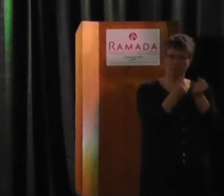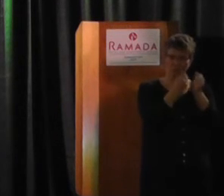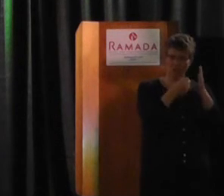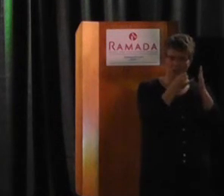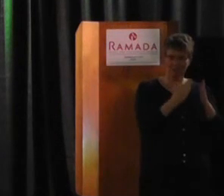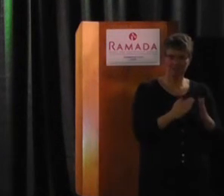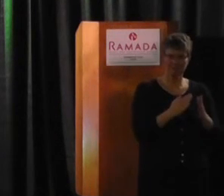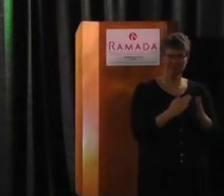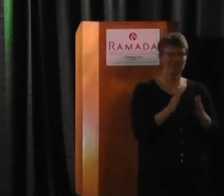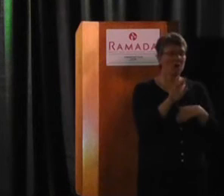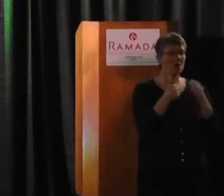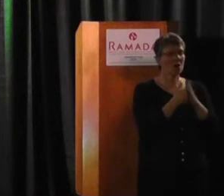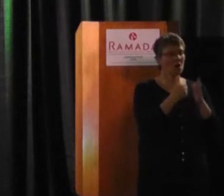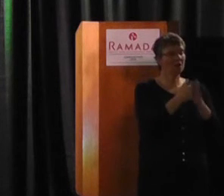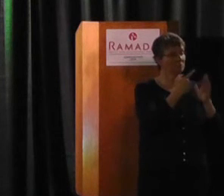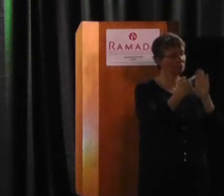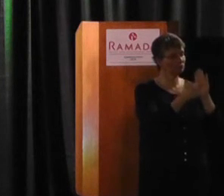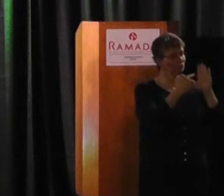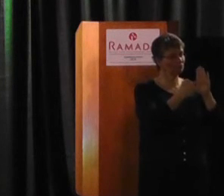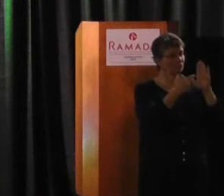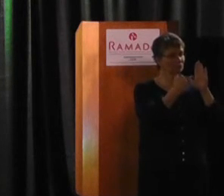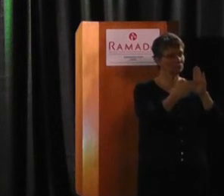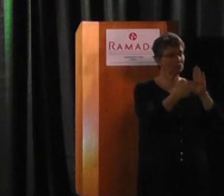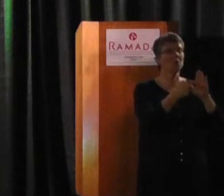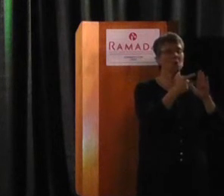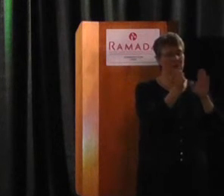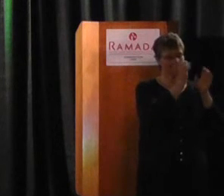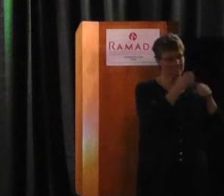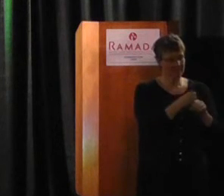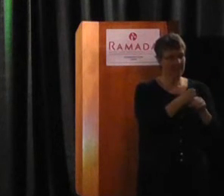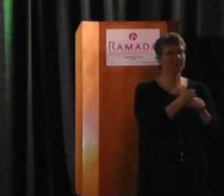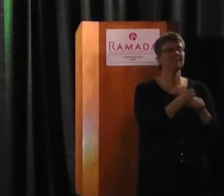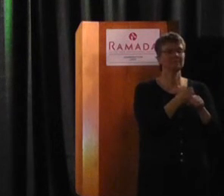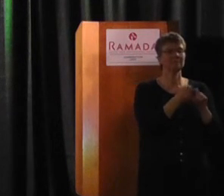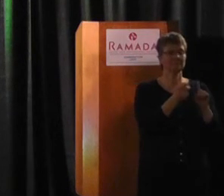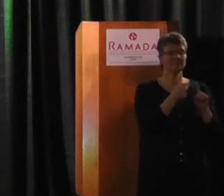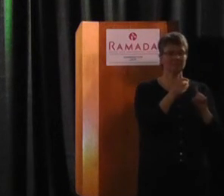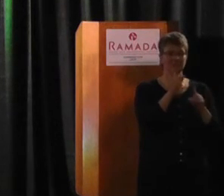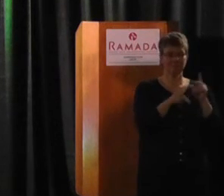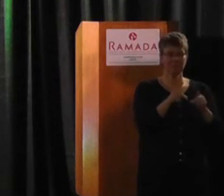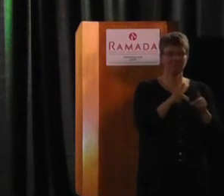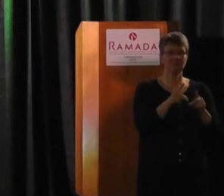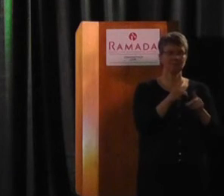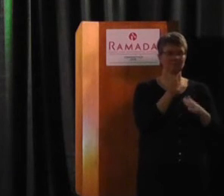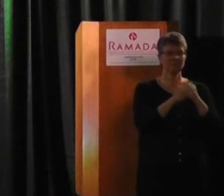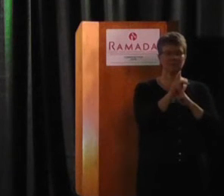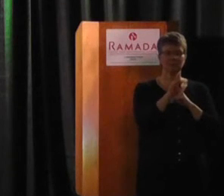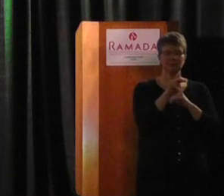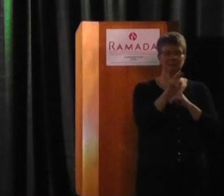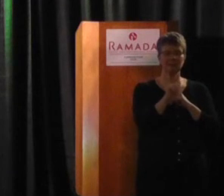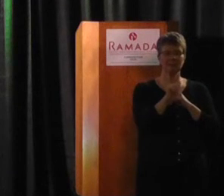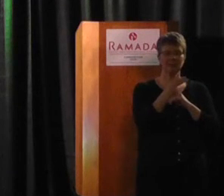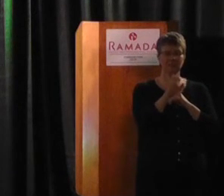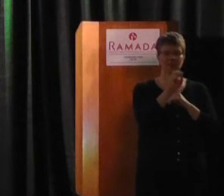the work that you are going to see in the exhibit is made by the artists of the Nina Haggerty Center. Today I'm here to talk to you about our artist of the